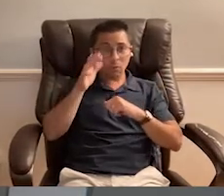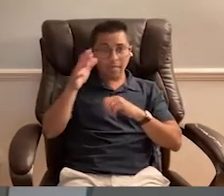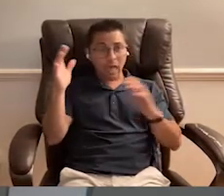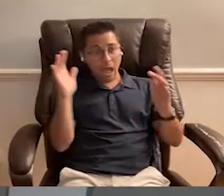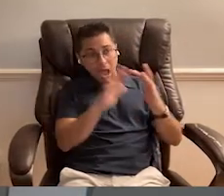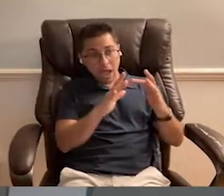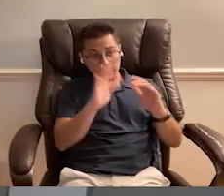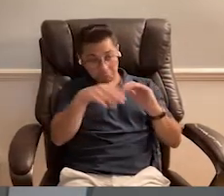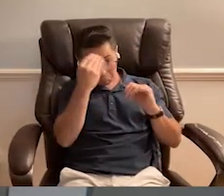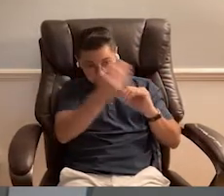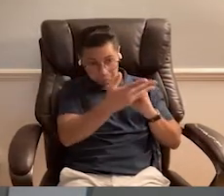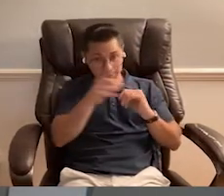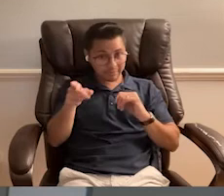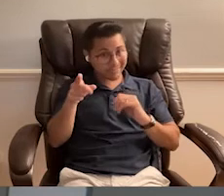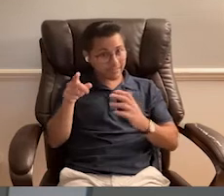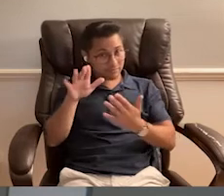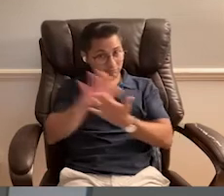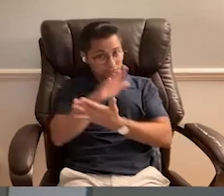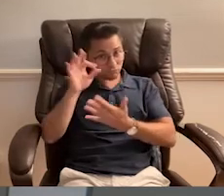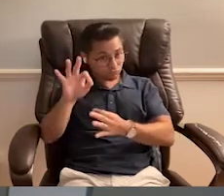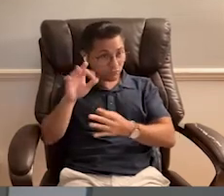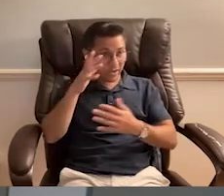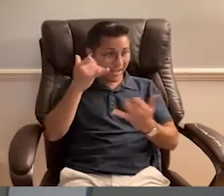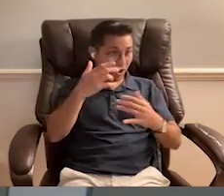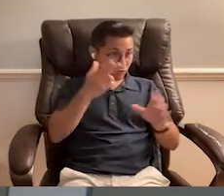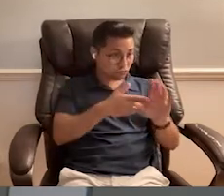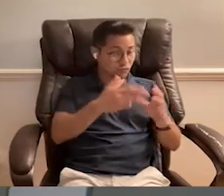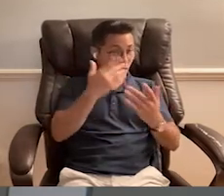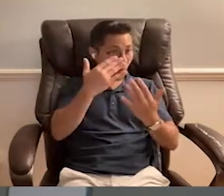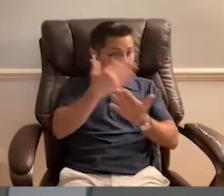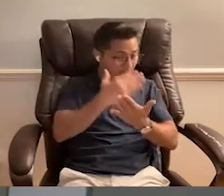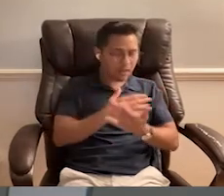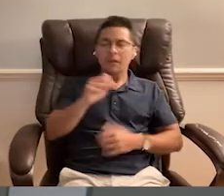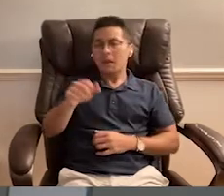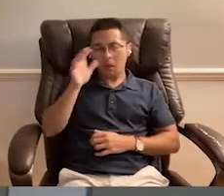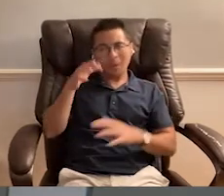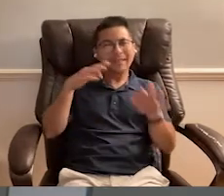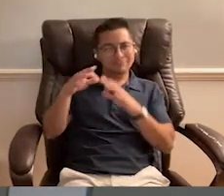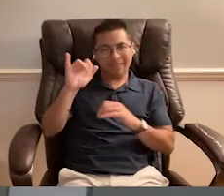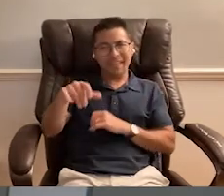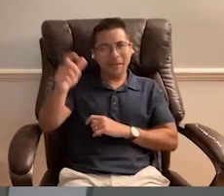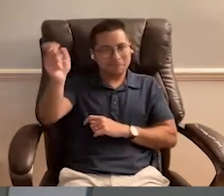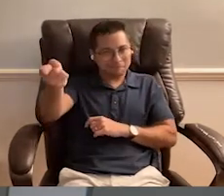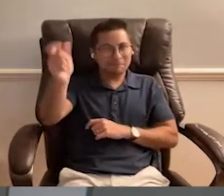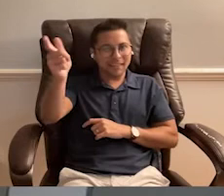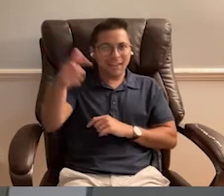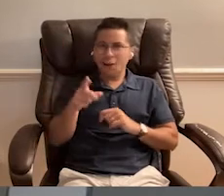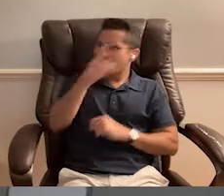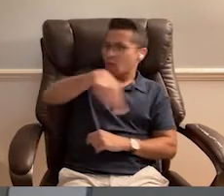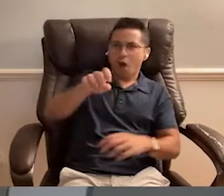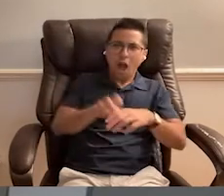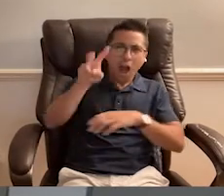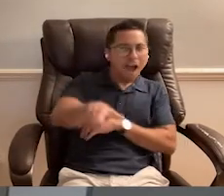everything's good and everything's in place, will they receive a message saying, hey, this is good now that here you are on the waiting list, or is there yes, any communication that yeah,